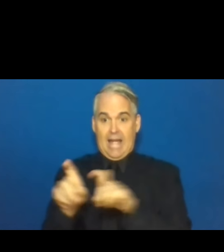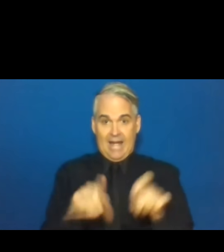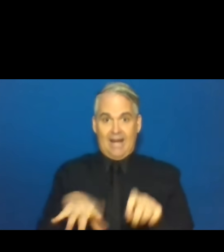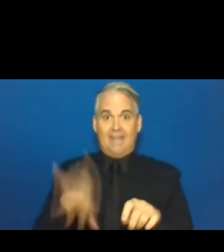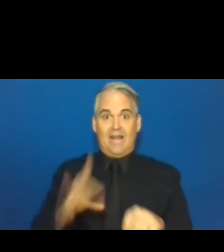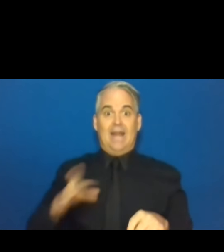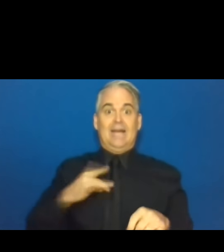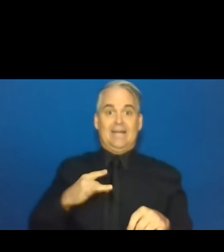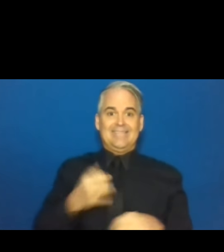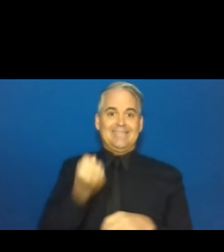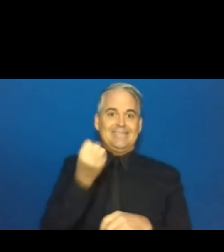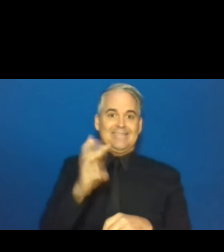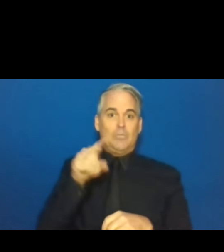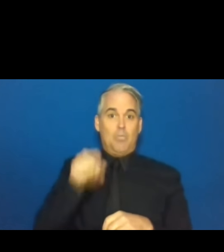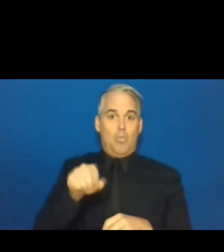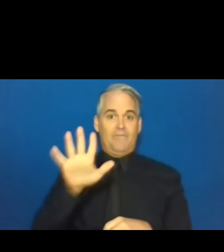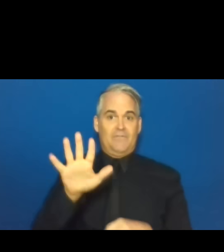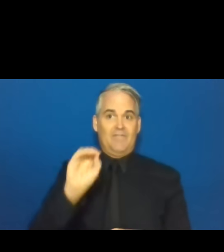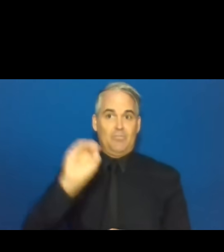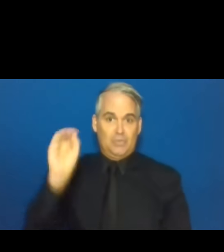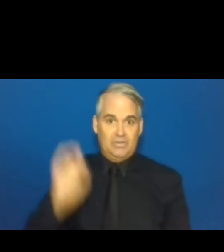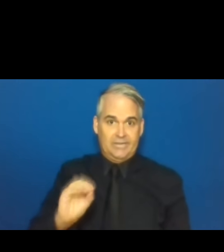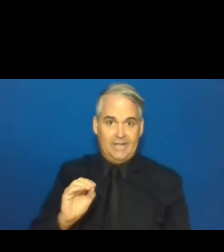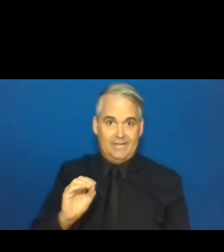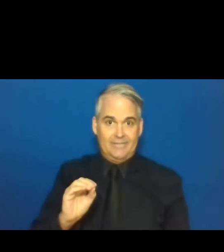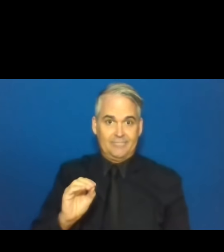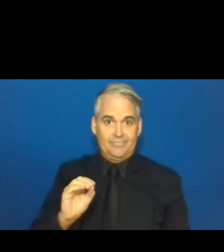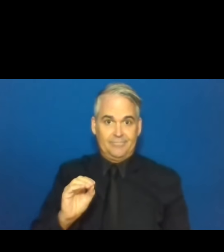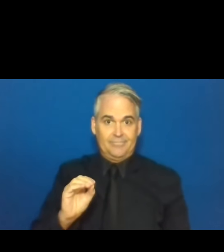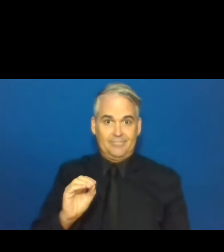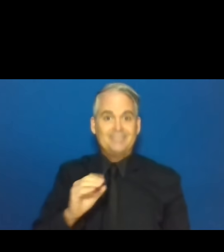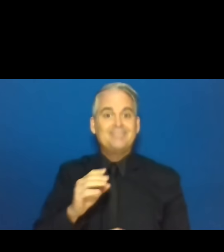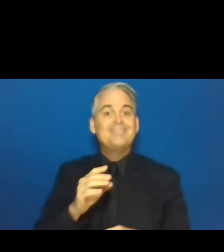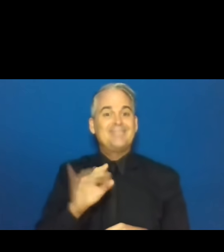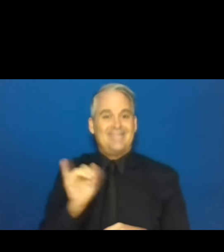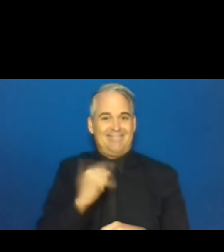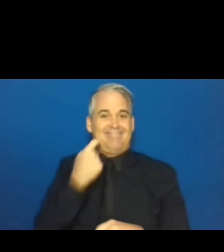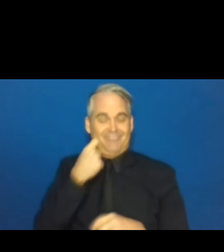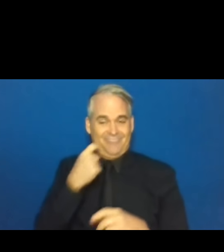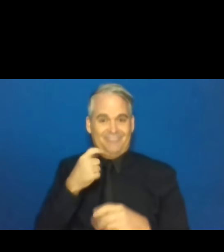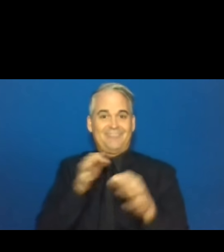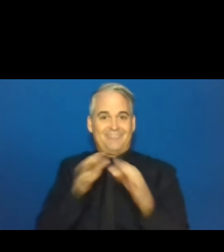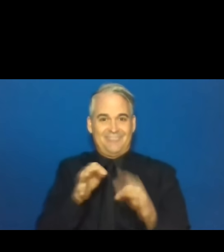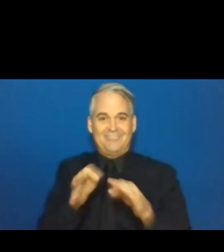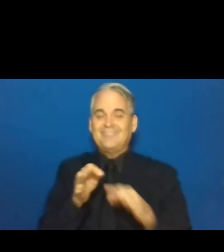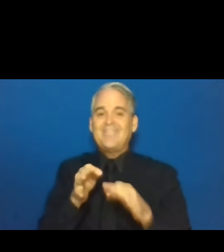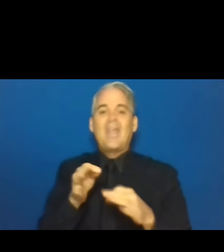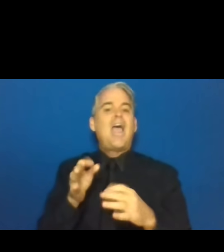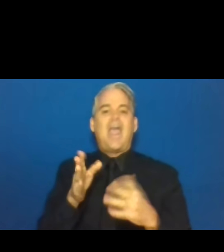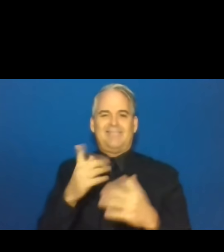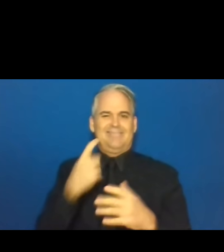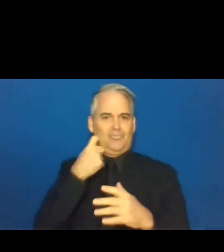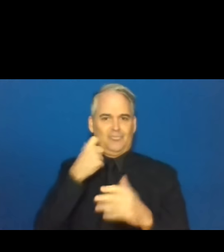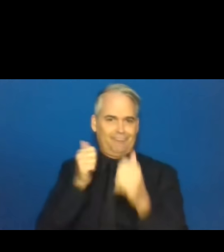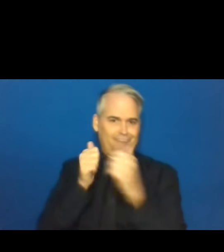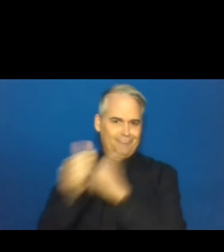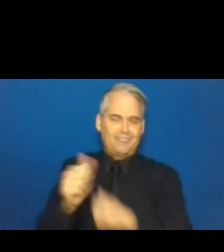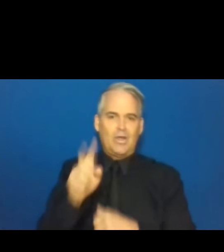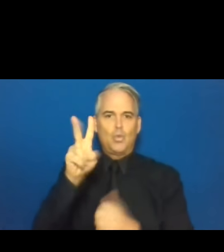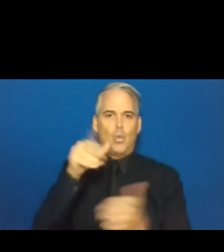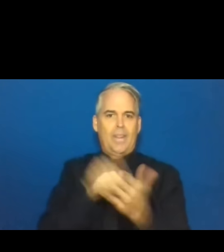16.5%, and as I've mentioned, we have surpassed 2,000 deaths. Just recently, we